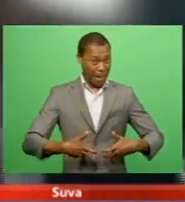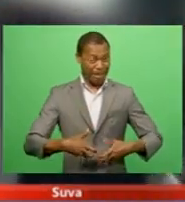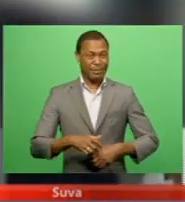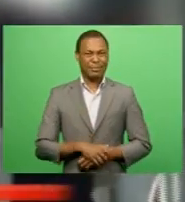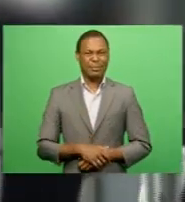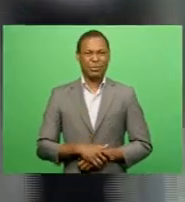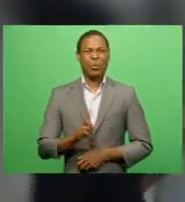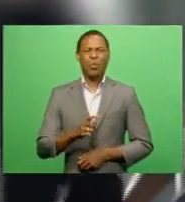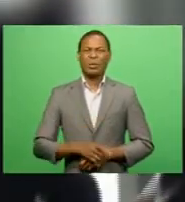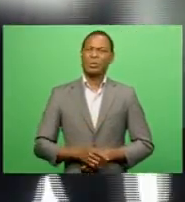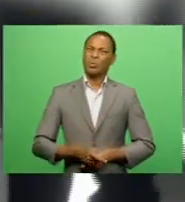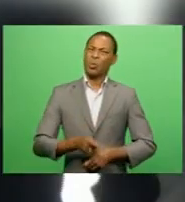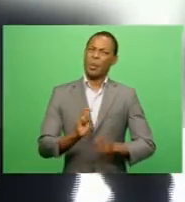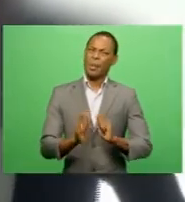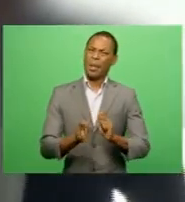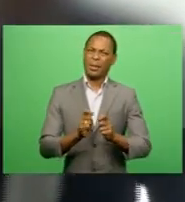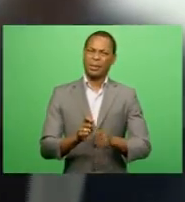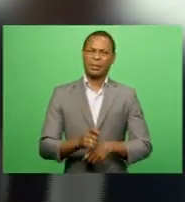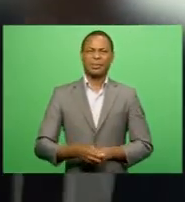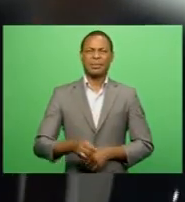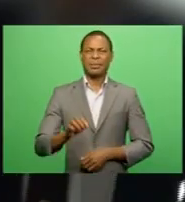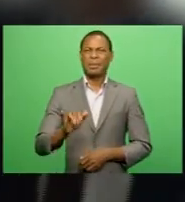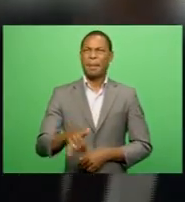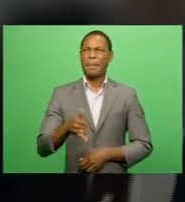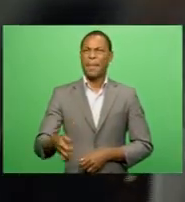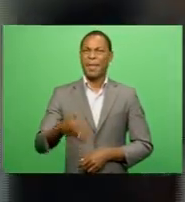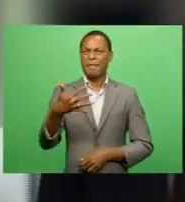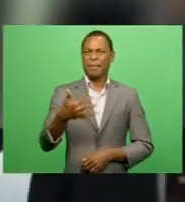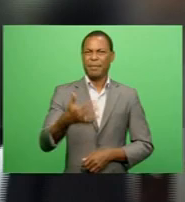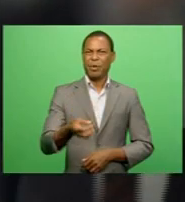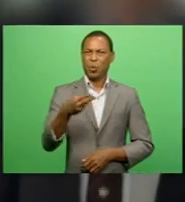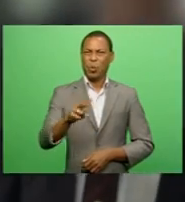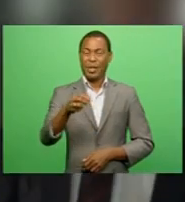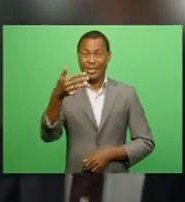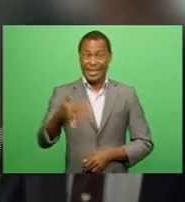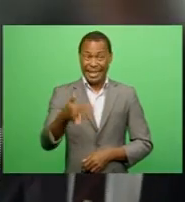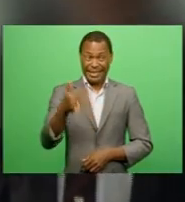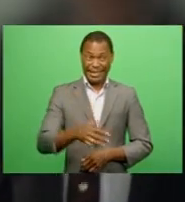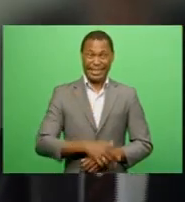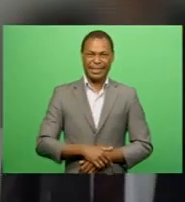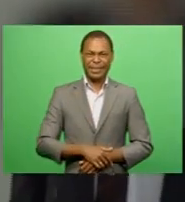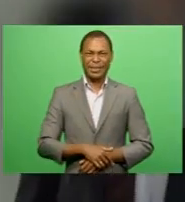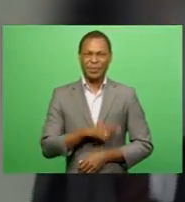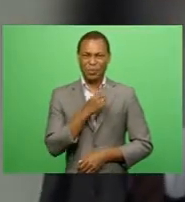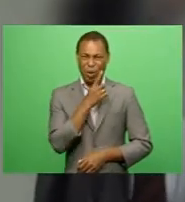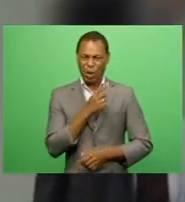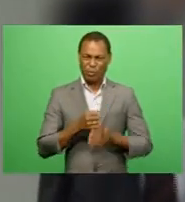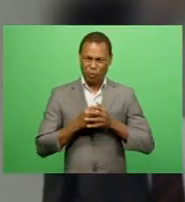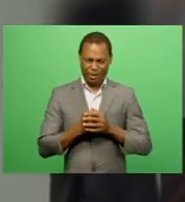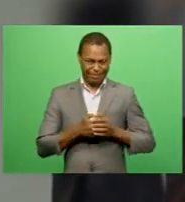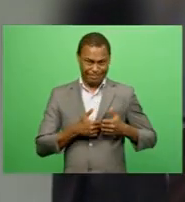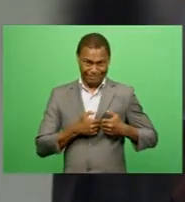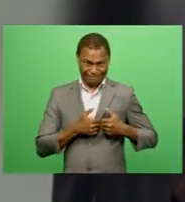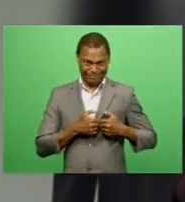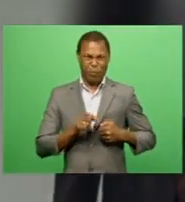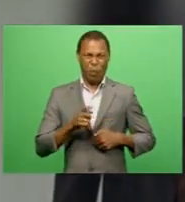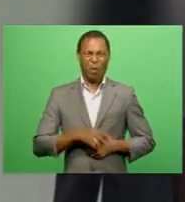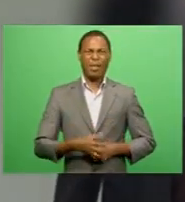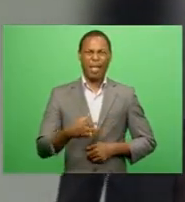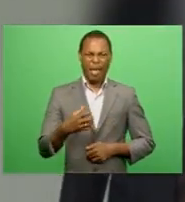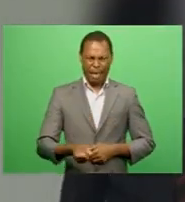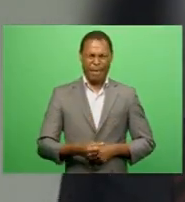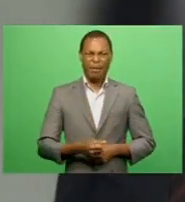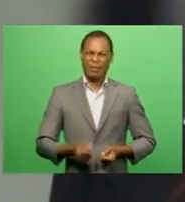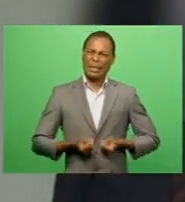He testified that on May 15, 2019, his ex-girlfriend was offered a job at the senior executive's company and